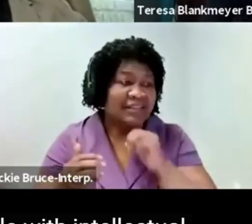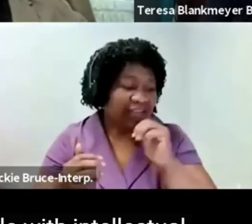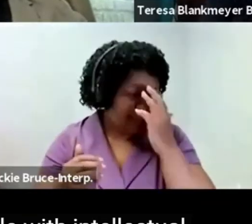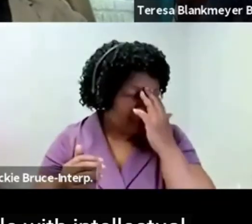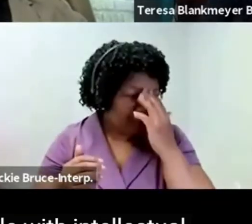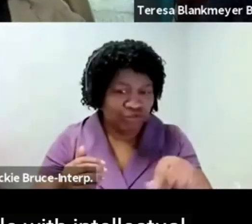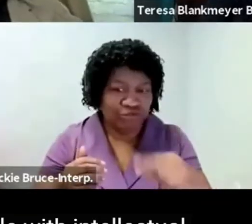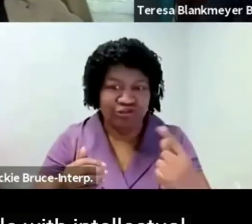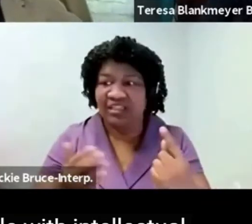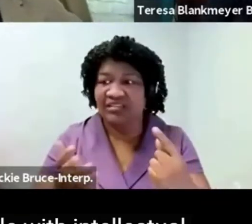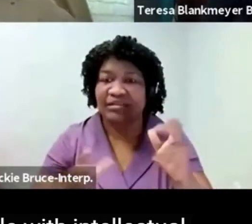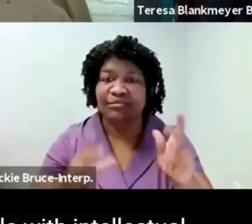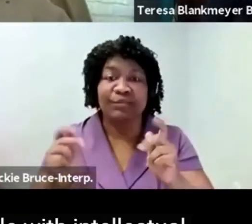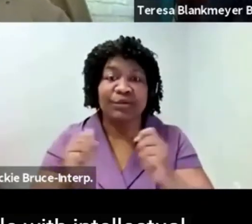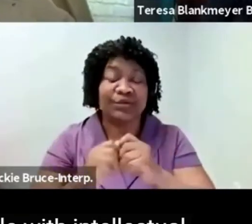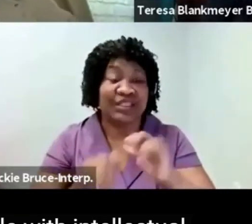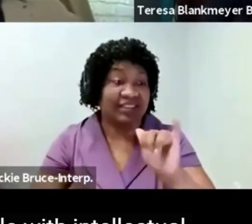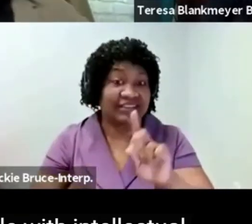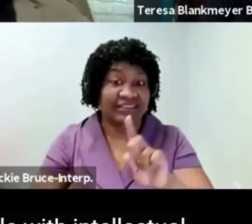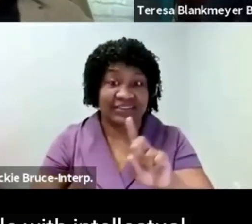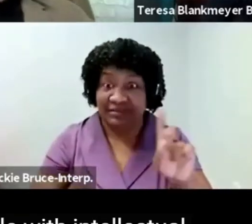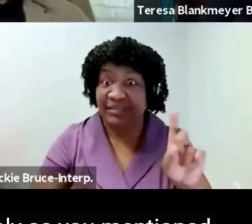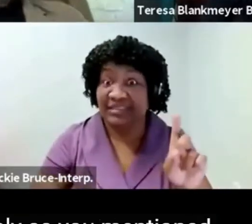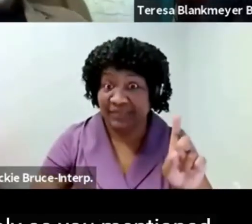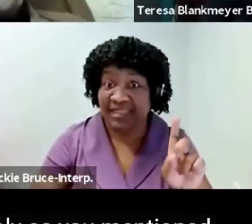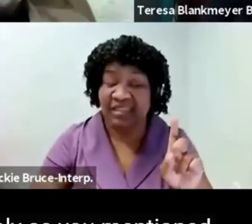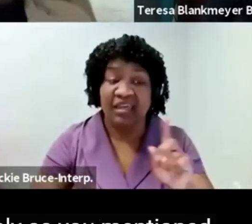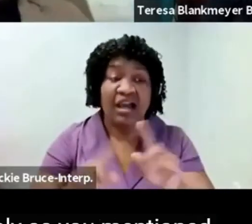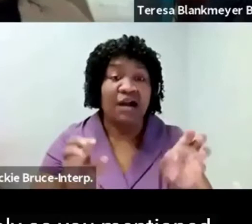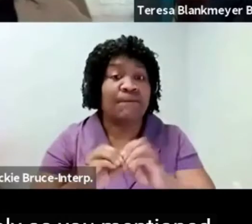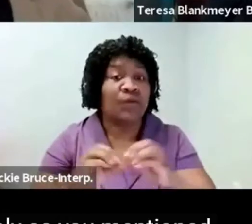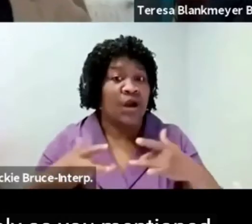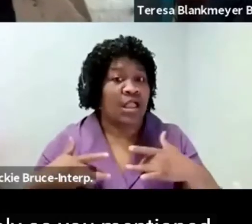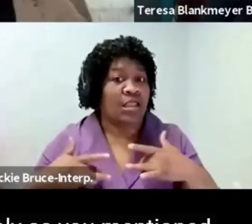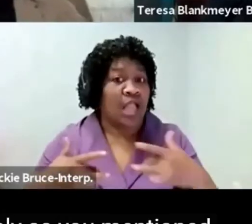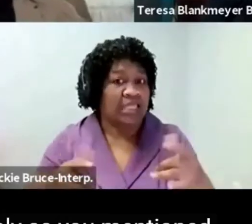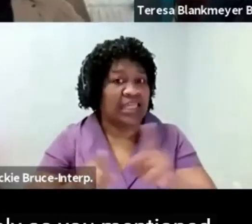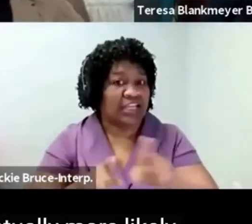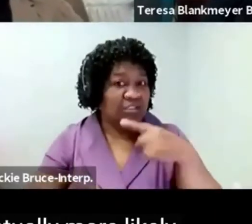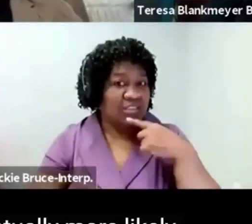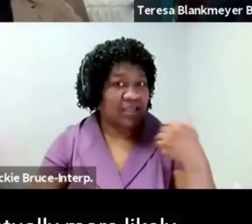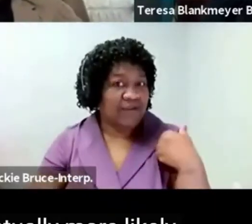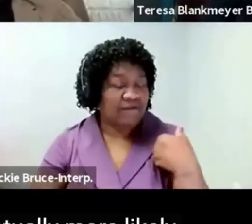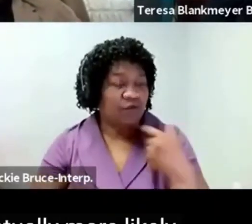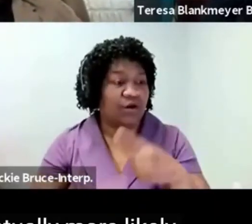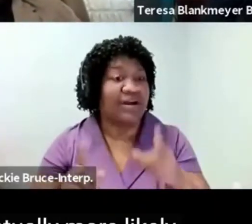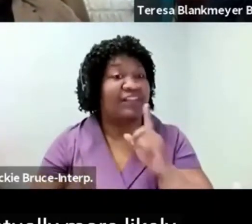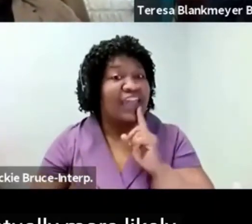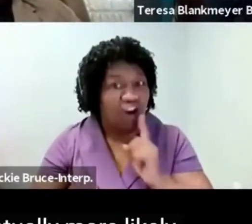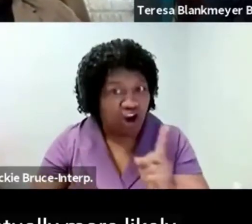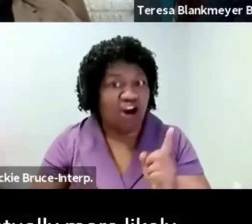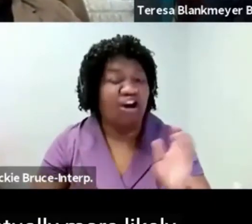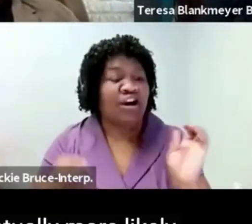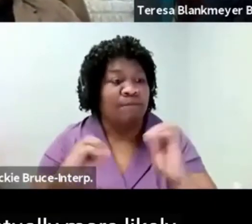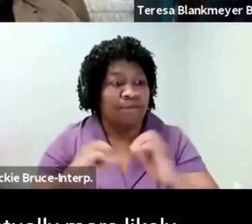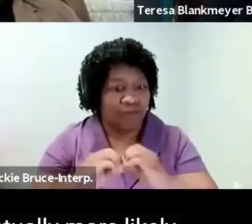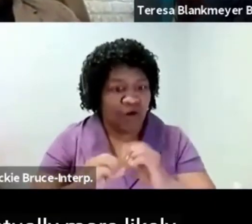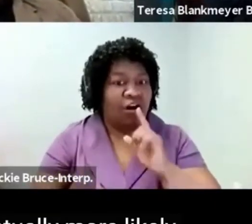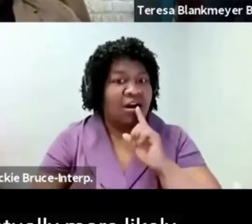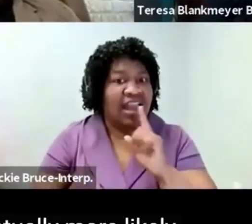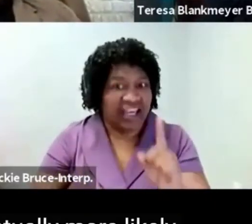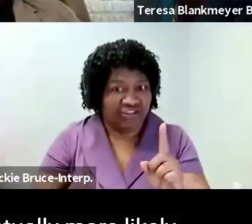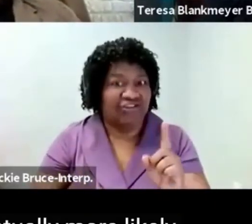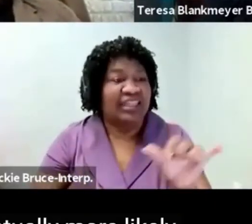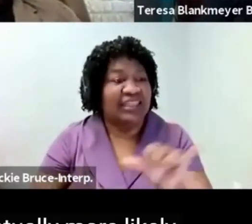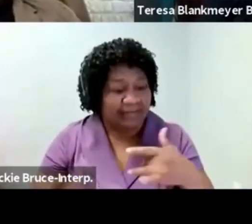just people with intellectual and developmental disabilities are more likely, as you mentioned, or not more likely, but they are actually